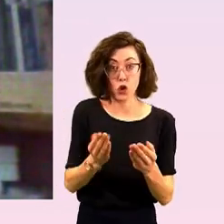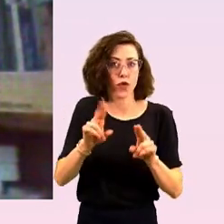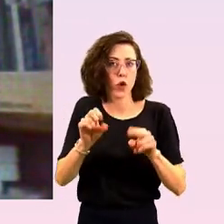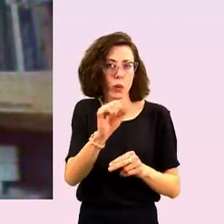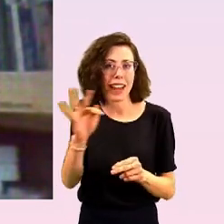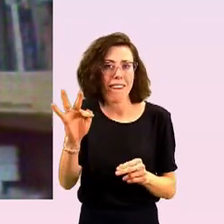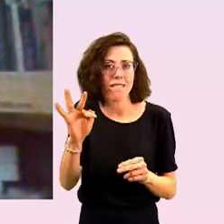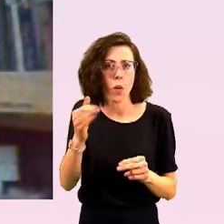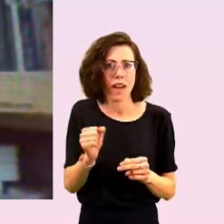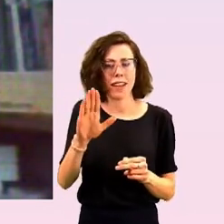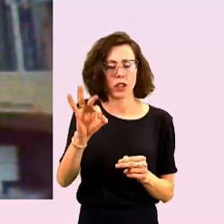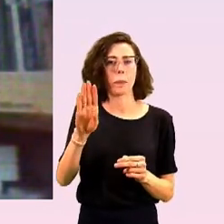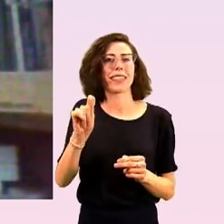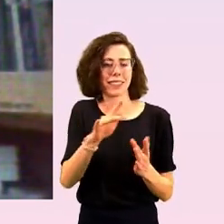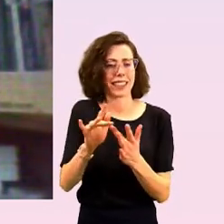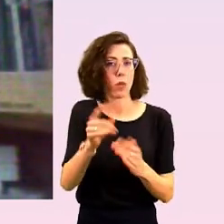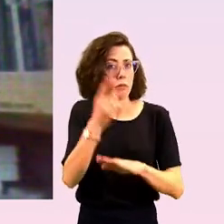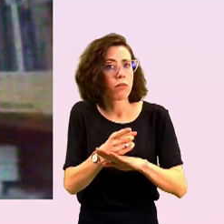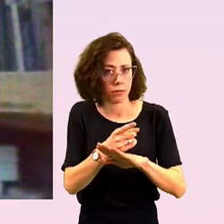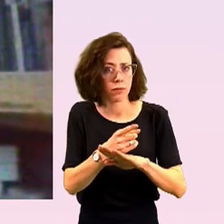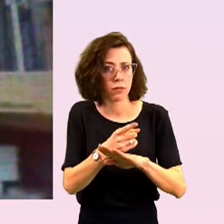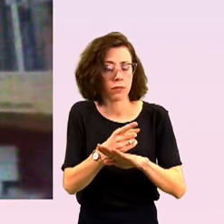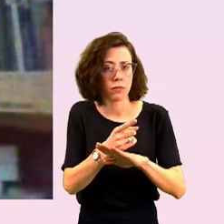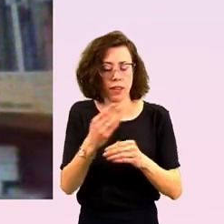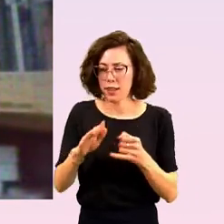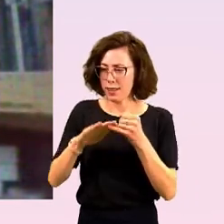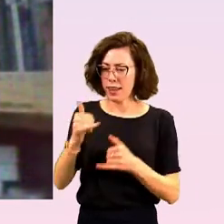much highlighted at our Out at Work conference last year,